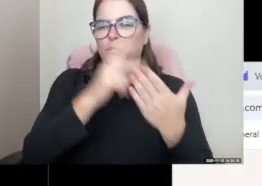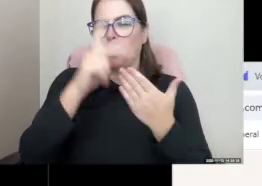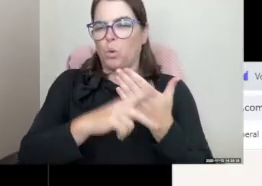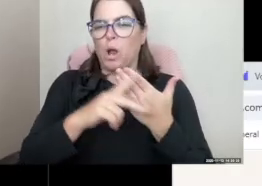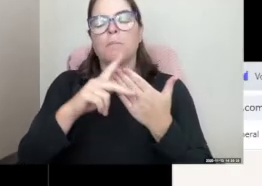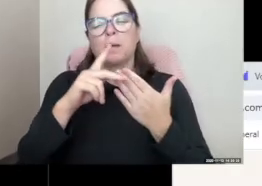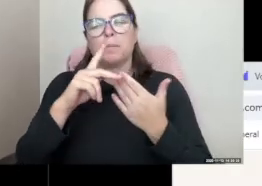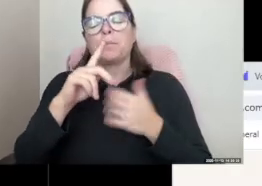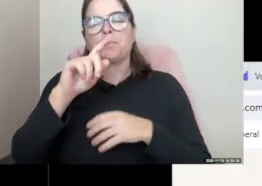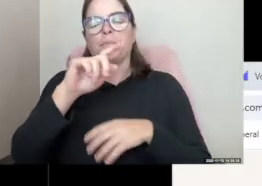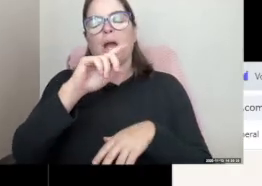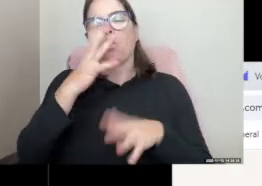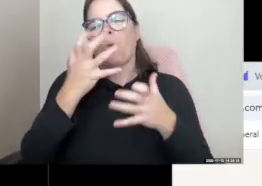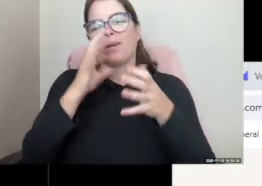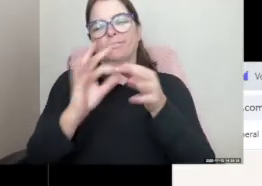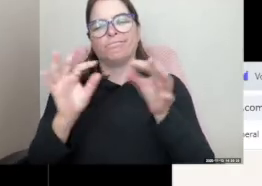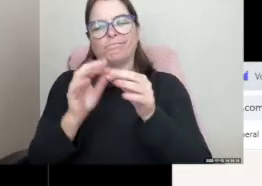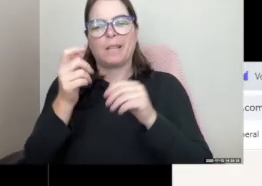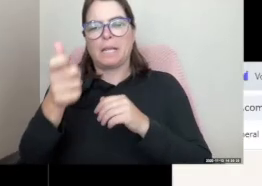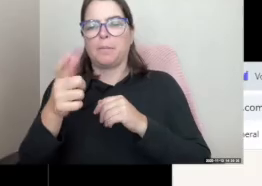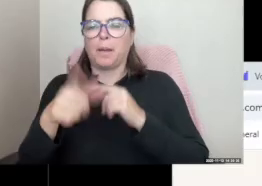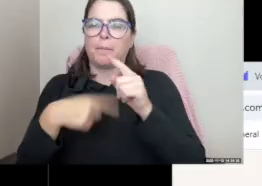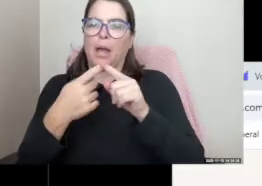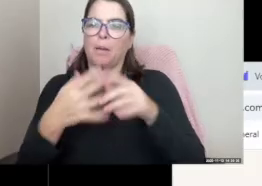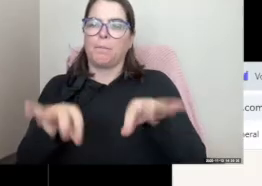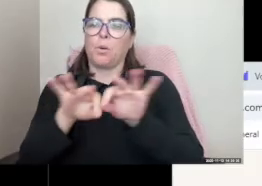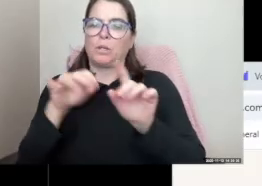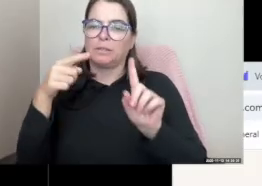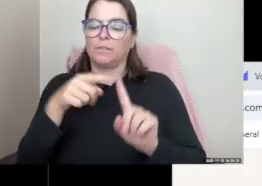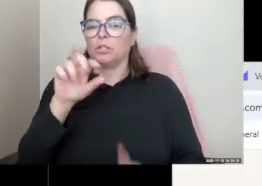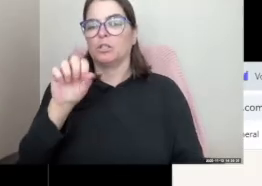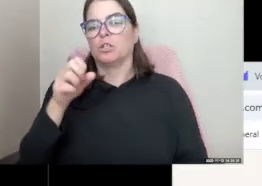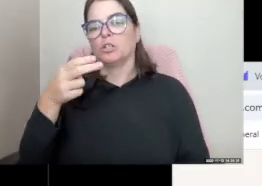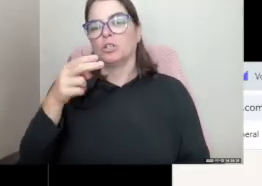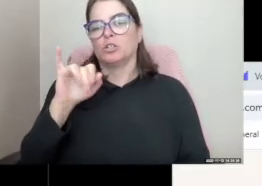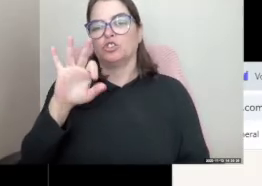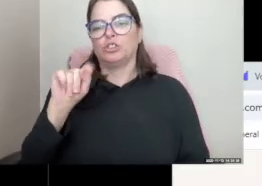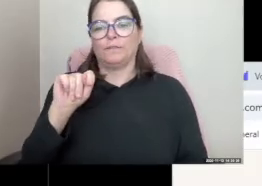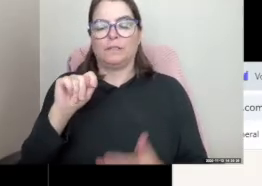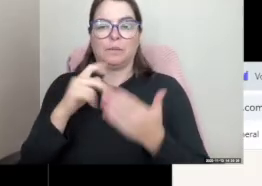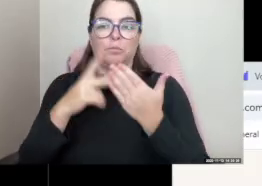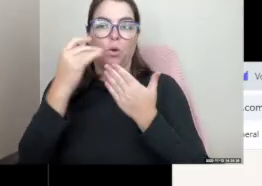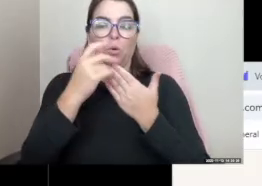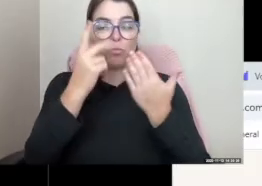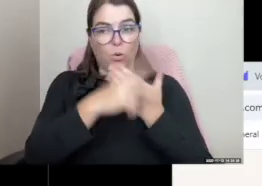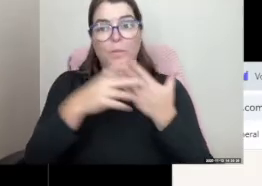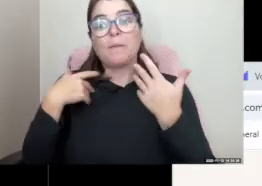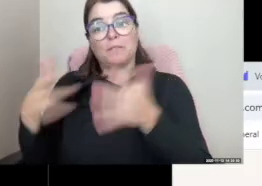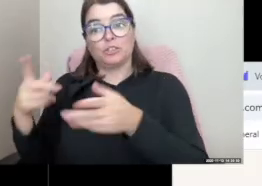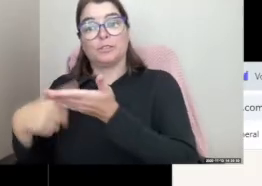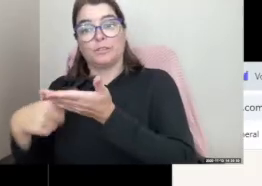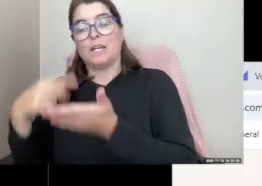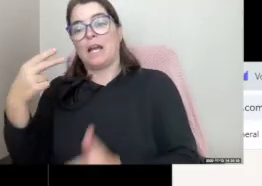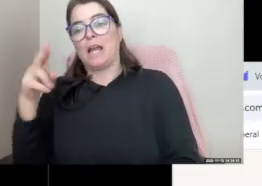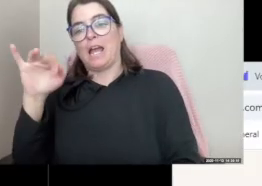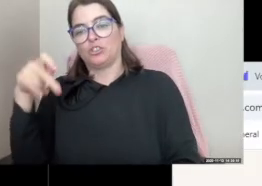beneficiary of the Advanced Technologies Deployment Program. So before SHIFT, I don't know that I have that name right, but before the